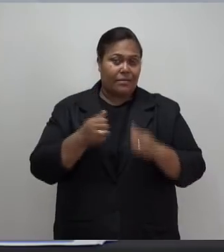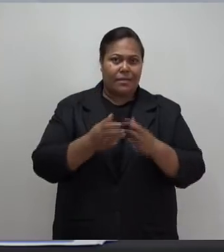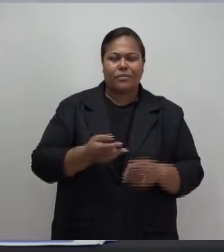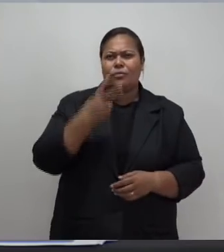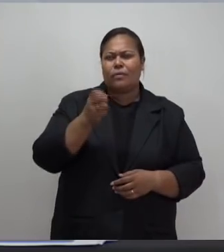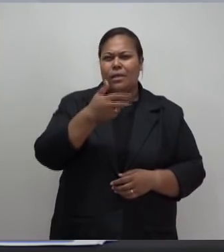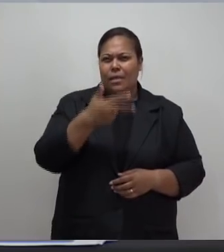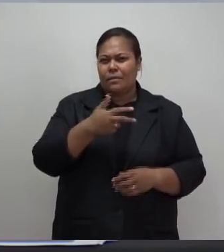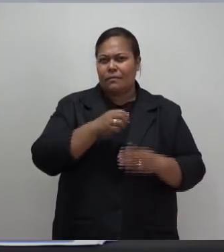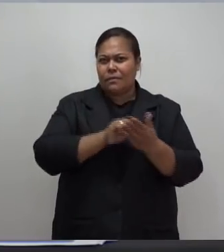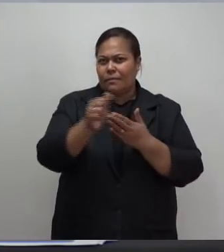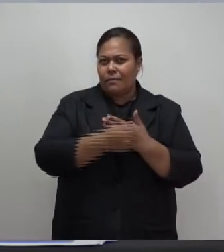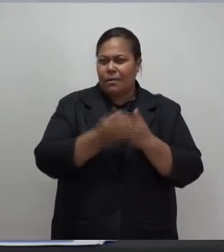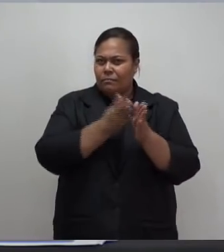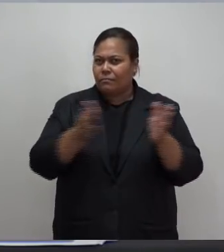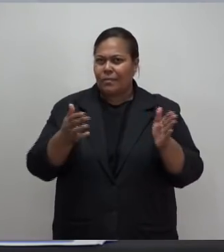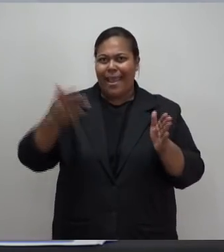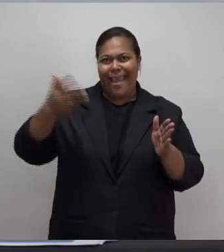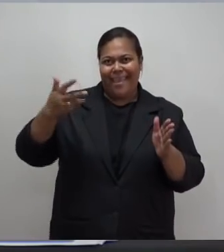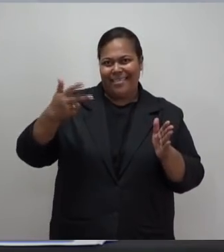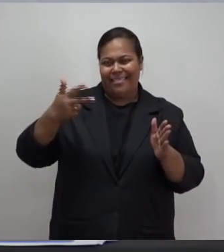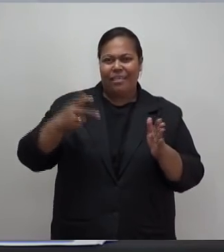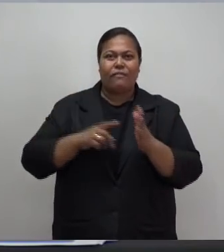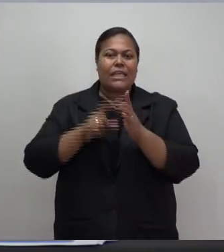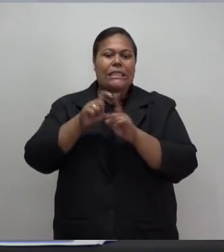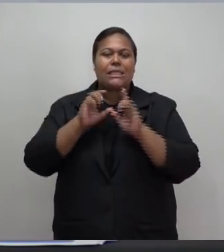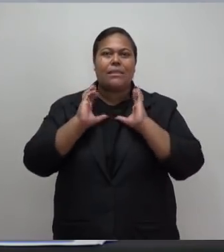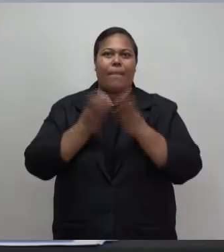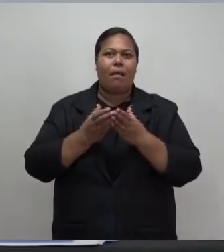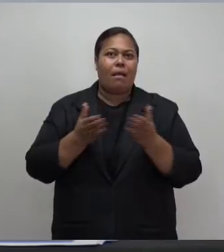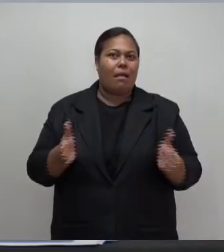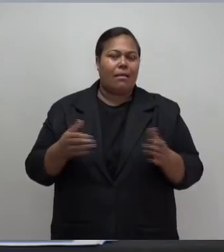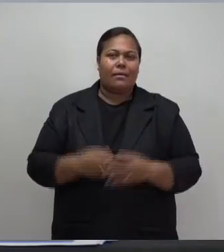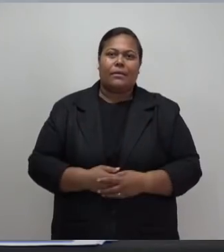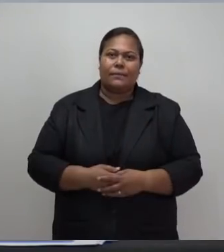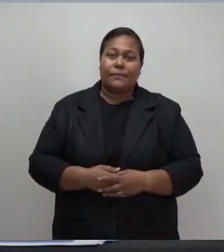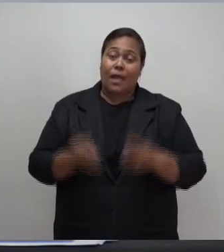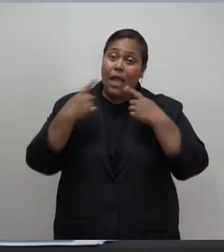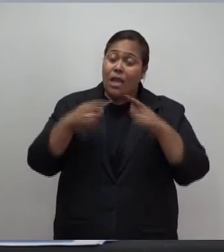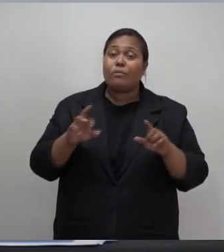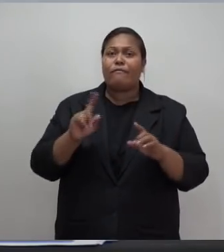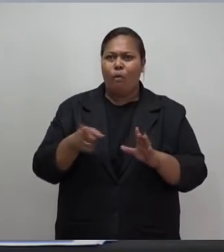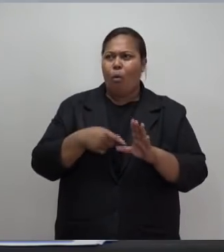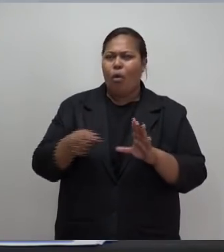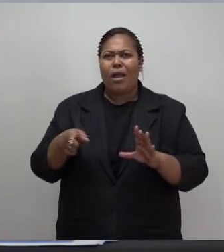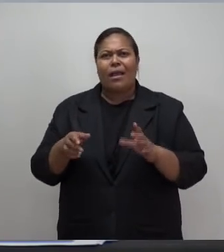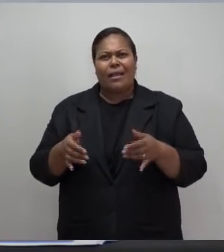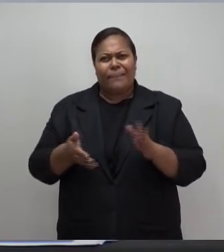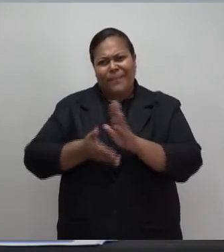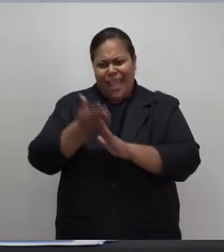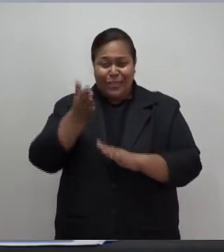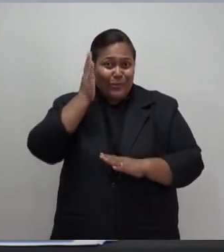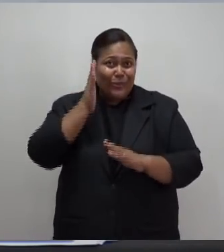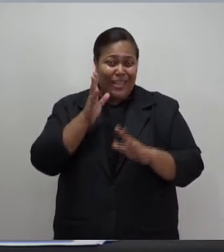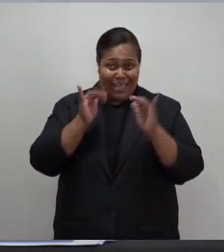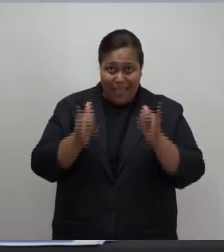of September to 18th of December. Further to this, if I can reiterate on the announcement we made about external examinations, only year 12 and